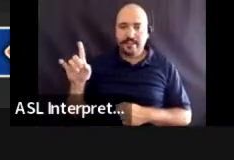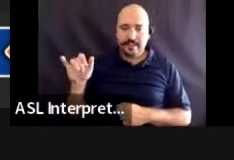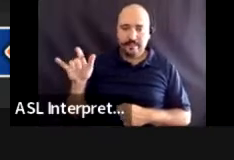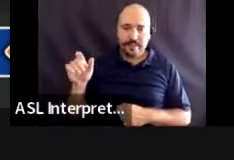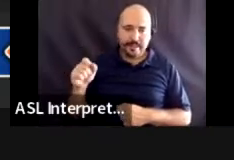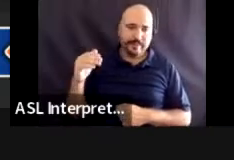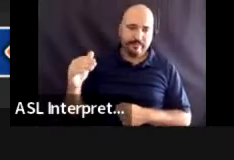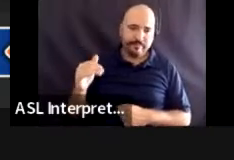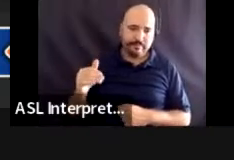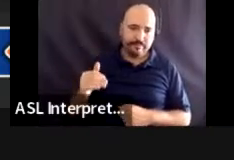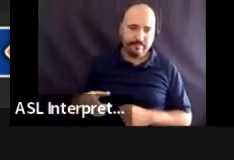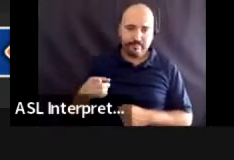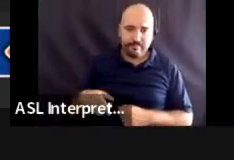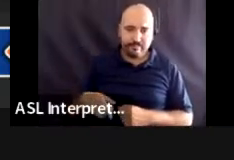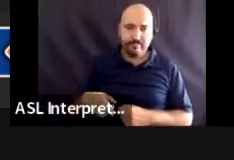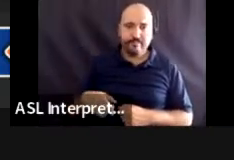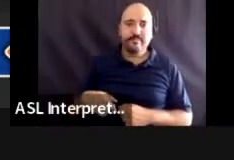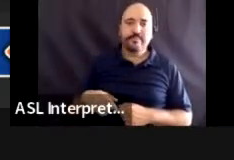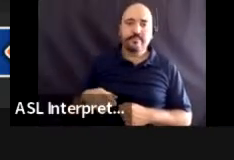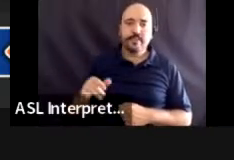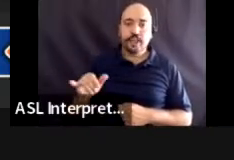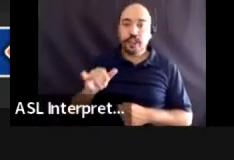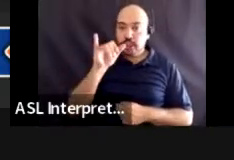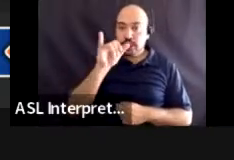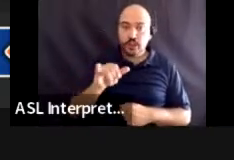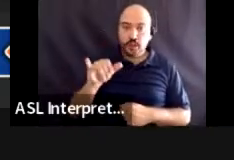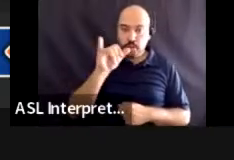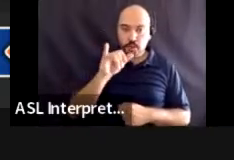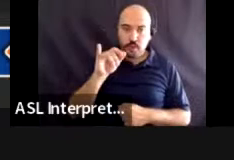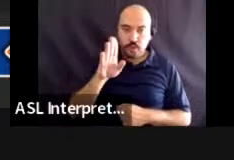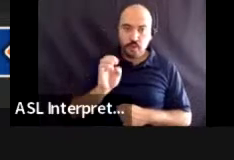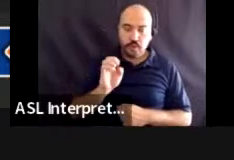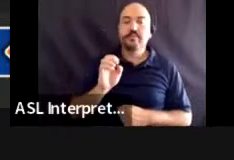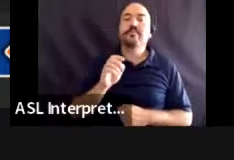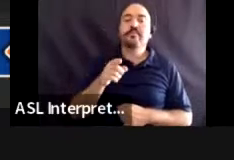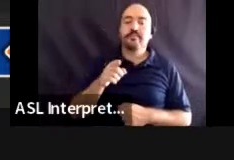@NYC_disabilities. And YouTube is